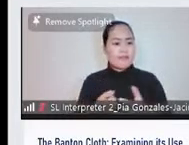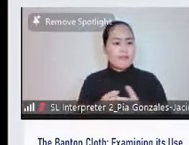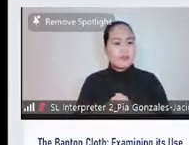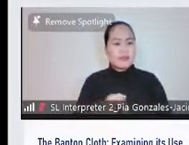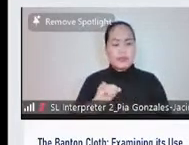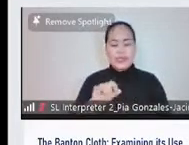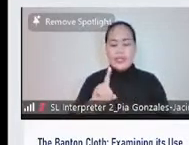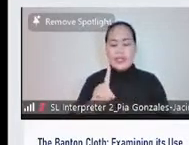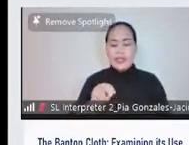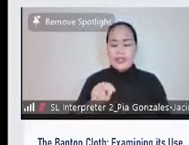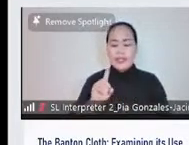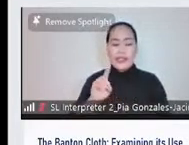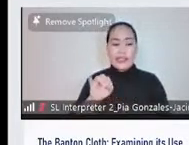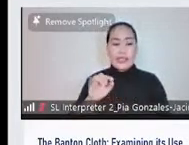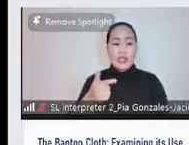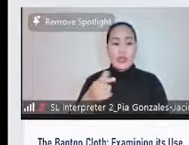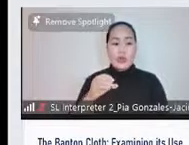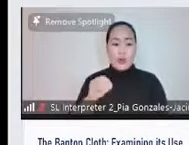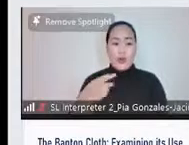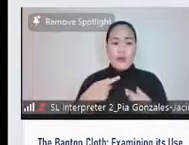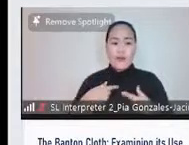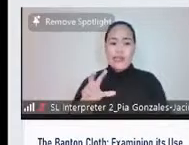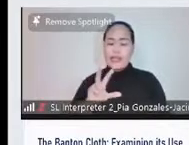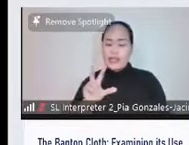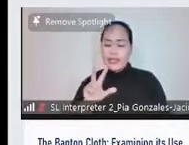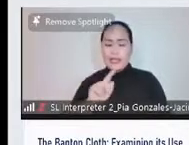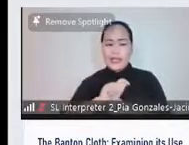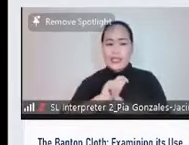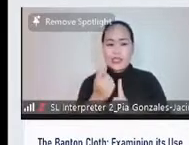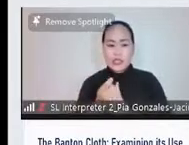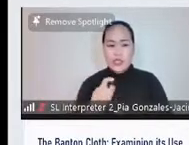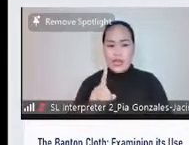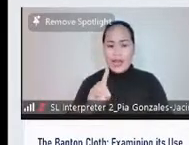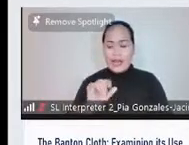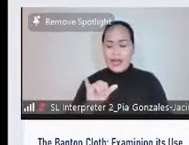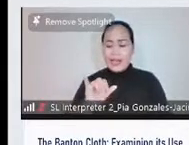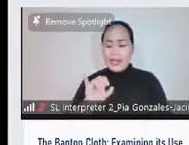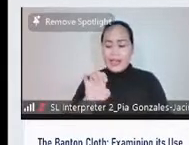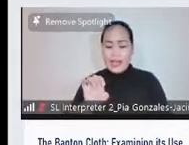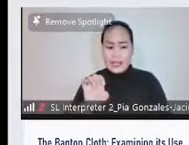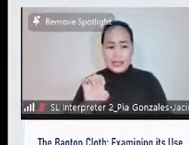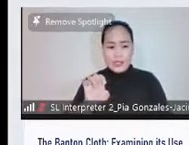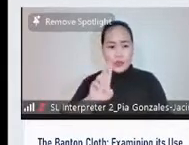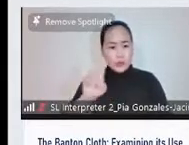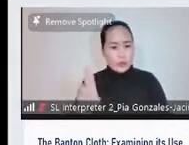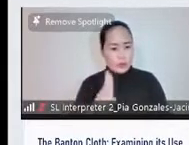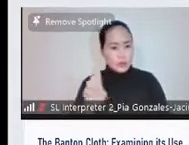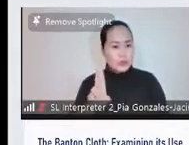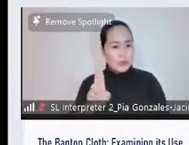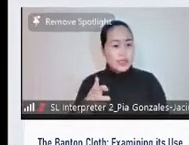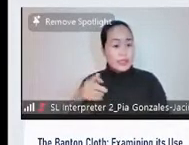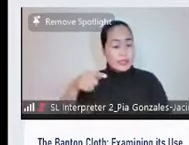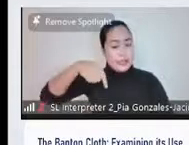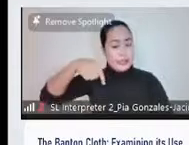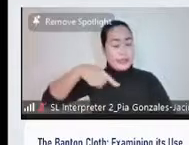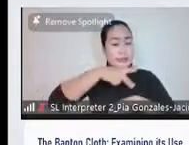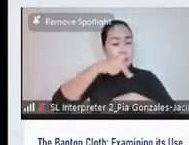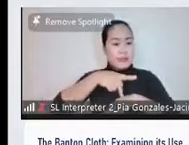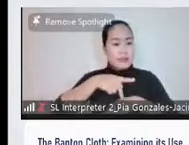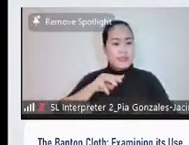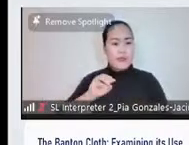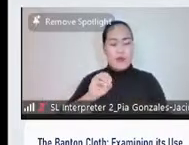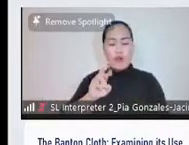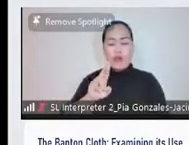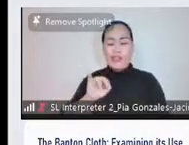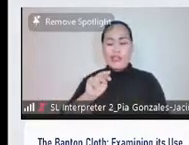Indigo is one of the three traditional dyestuffs common among the ethnolinguistic groups in the country. Morinda and yellow ginger are